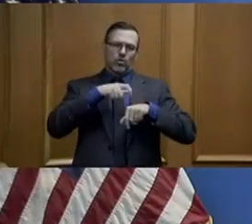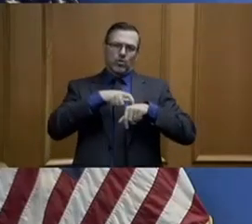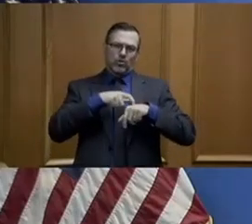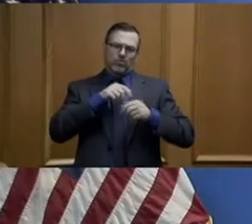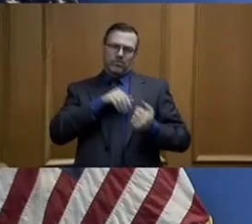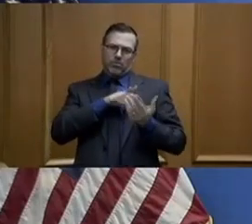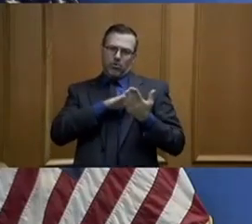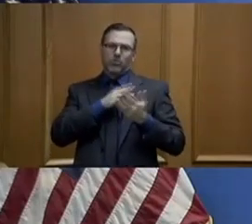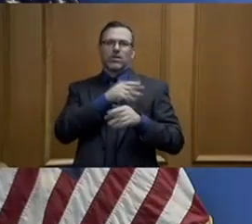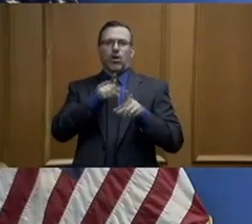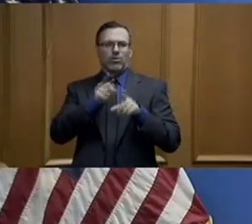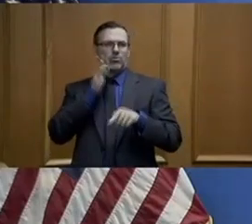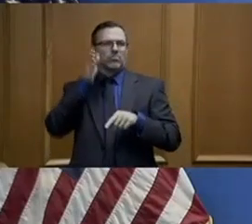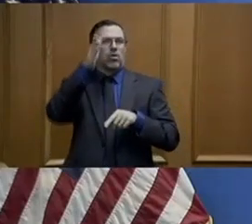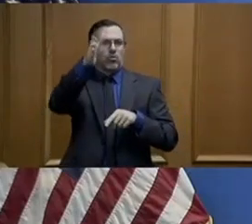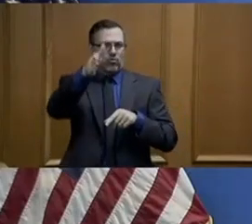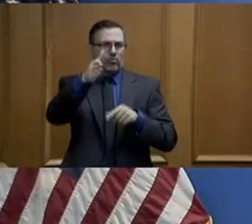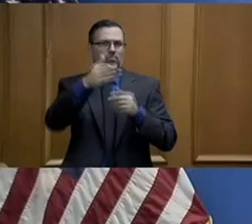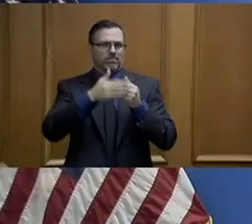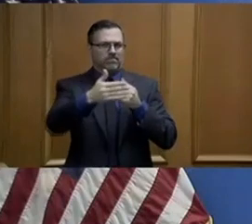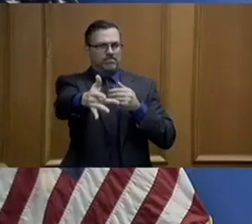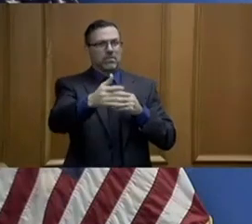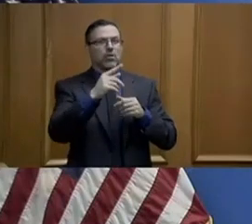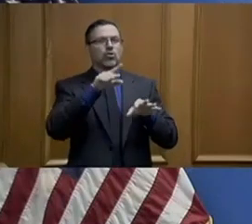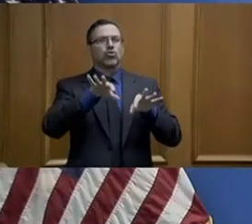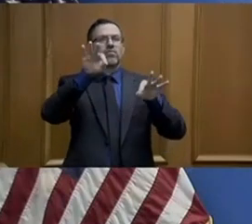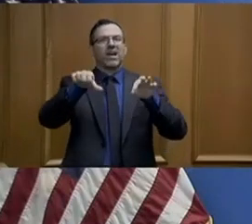efforts for alternative facilities.